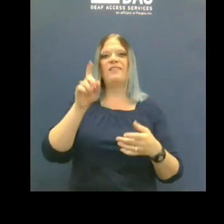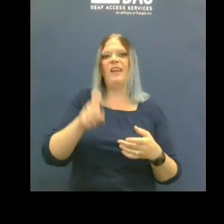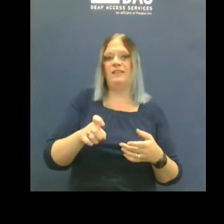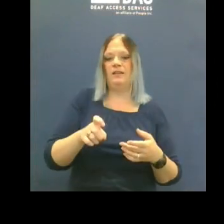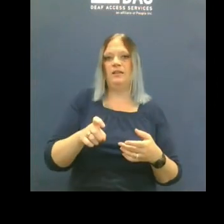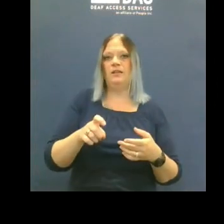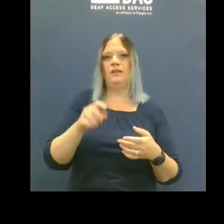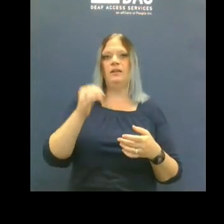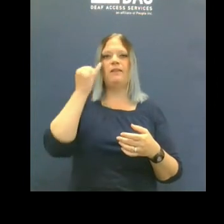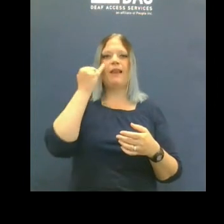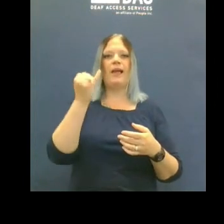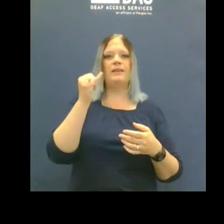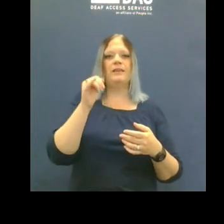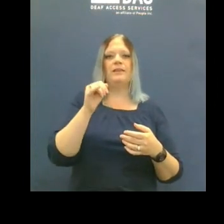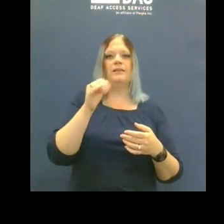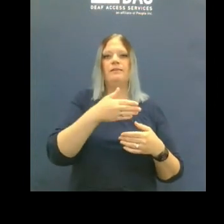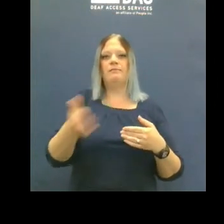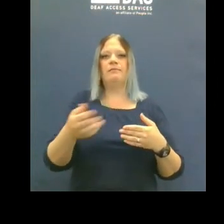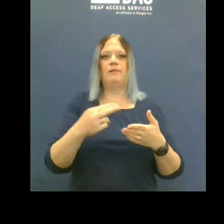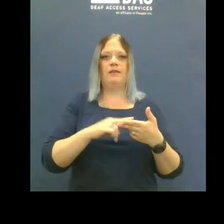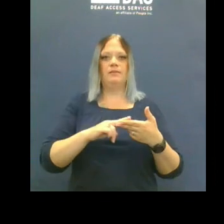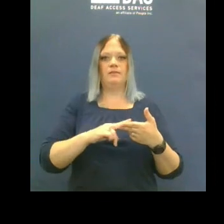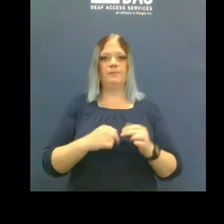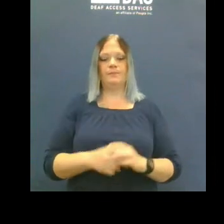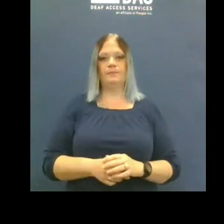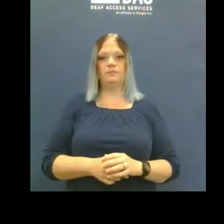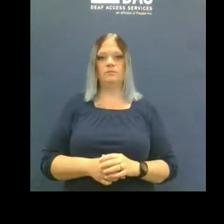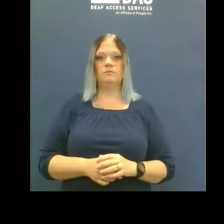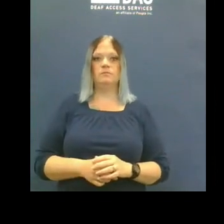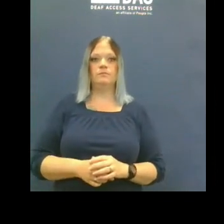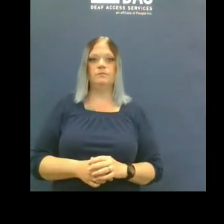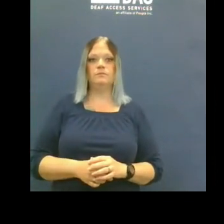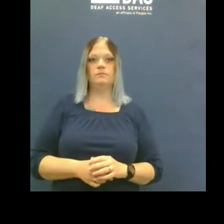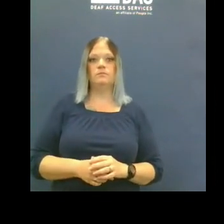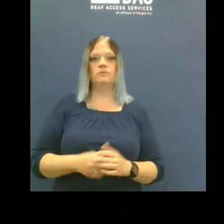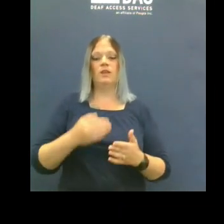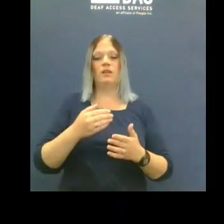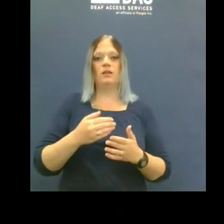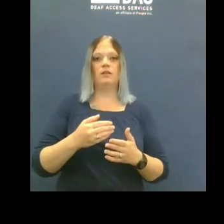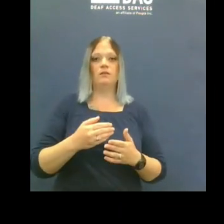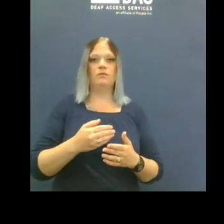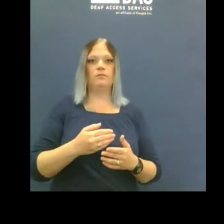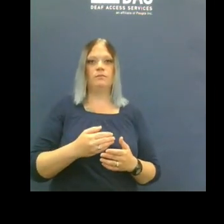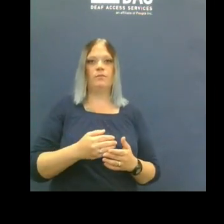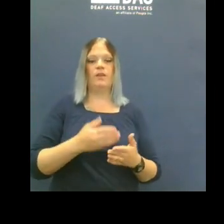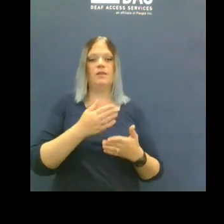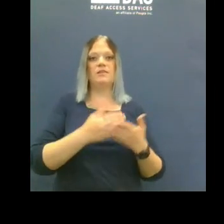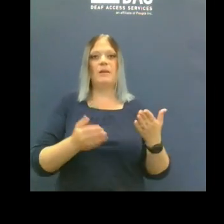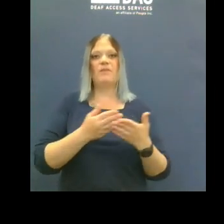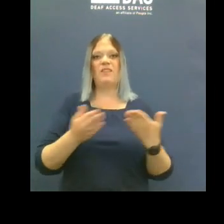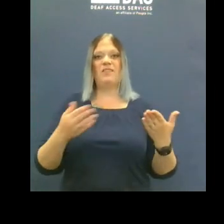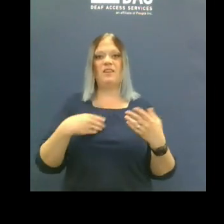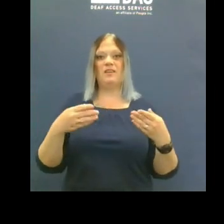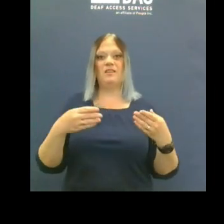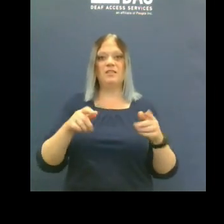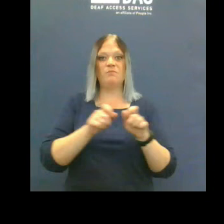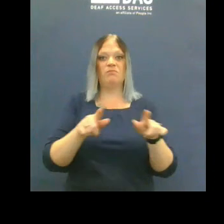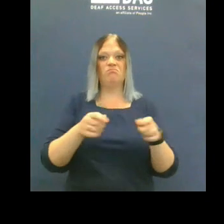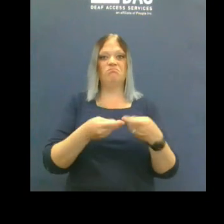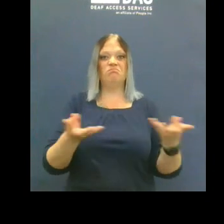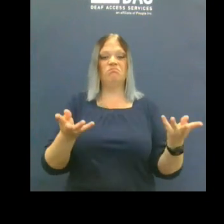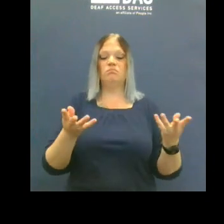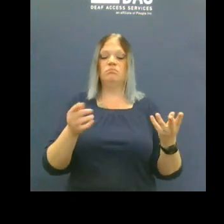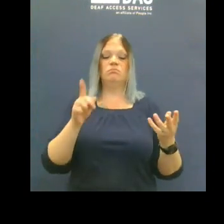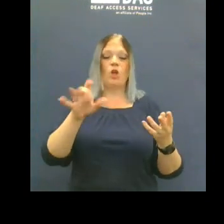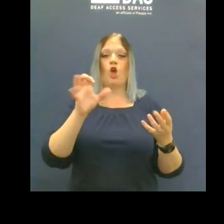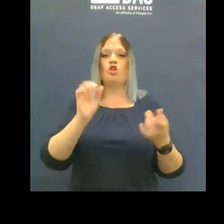idea, if we could go to the next slide, I just wanted to highlight some of the things that have been distributed. Obviously, there's been hundreds of different types of items,